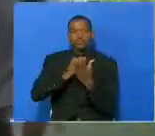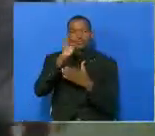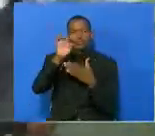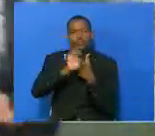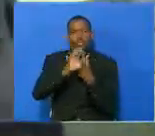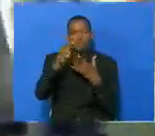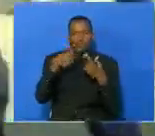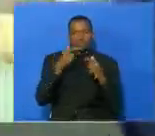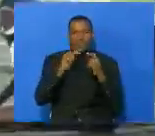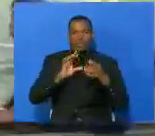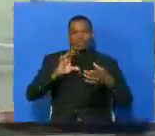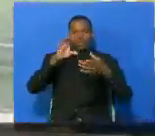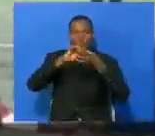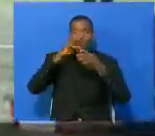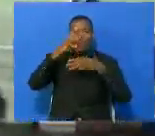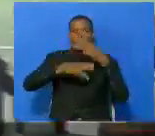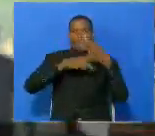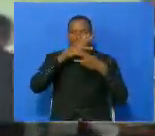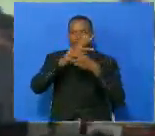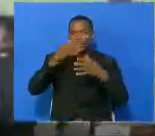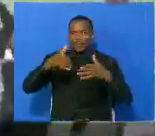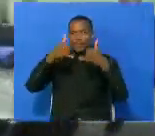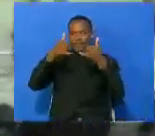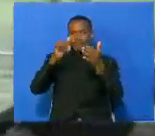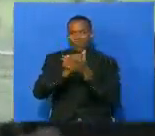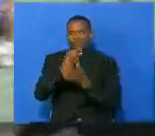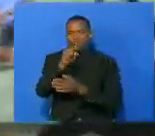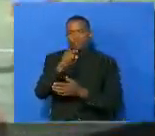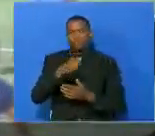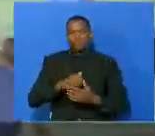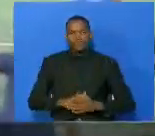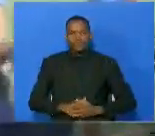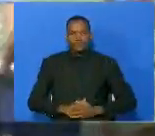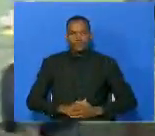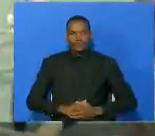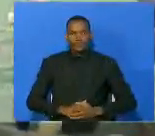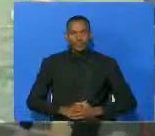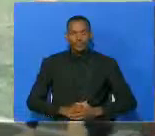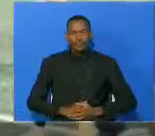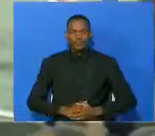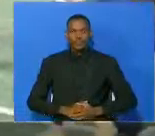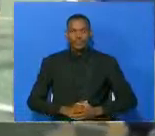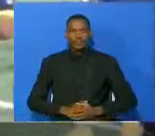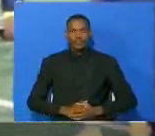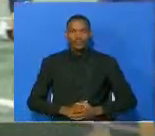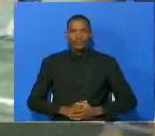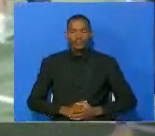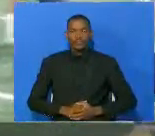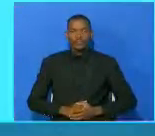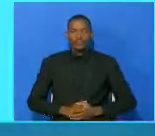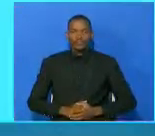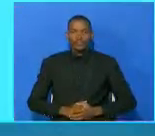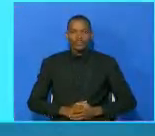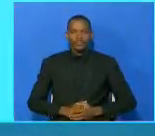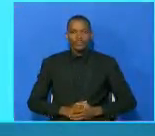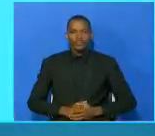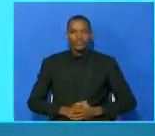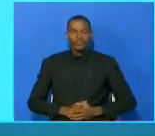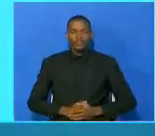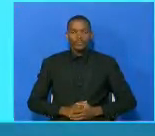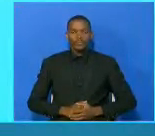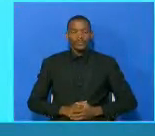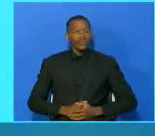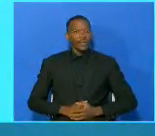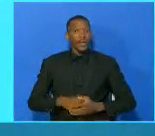le go ipatlela phatlha kwa sejaneng sa lefatshe. Katlego Kgakole, BTV Sport, Tlokweng. Tona